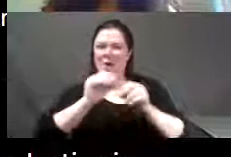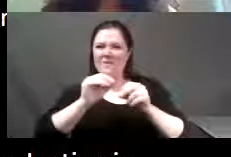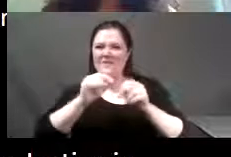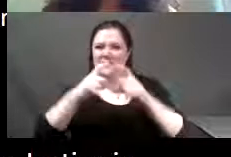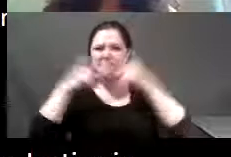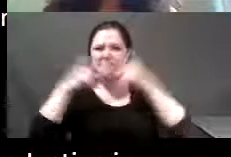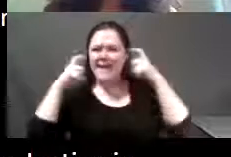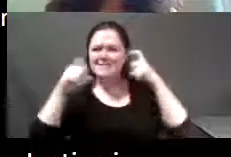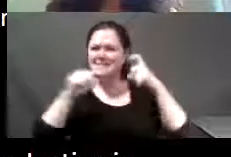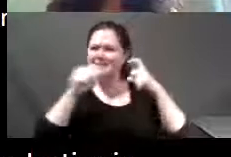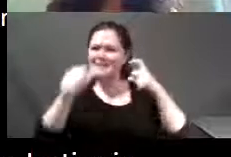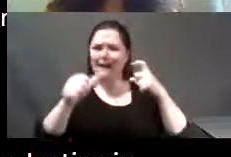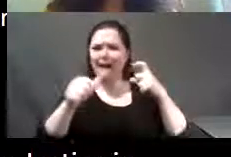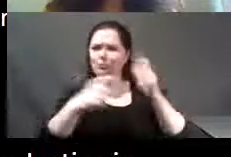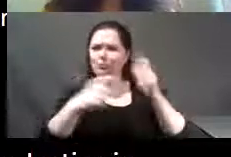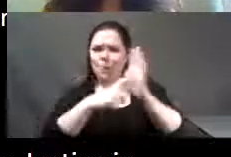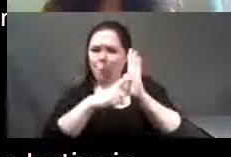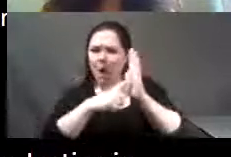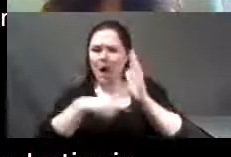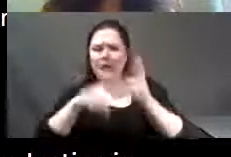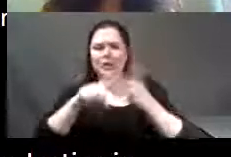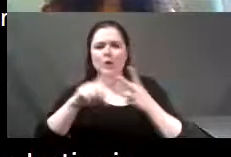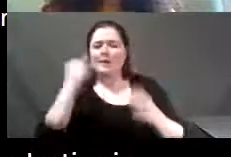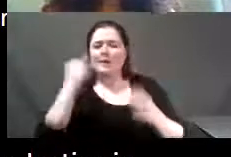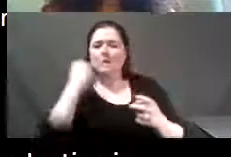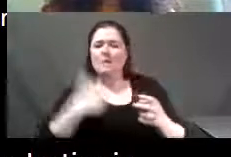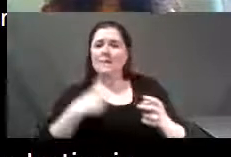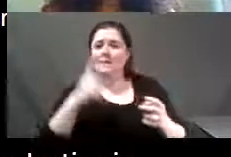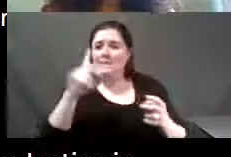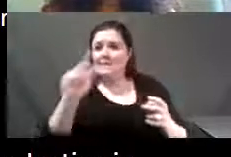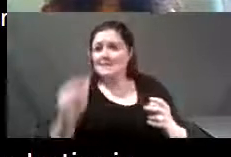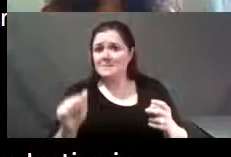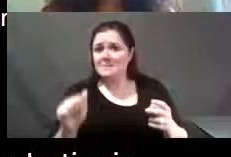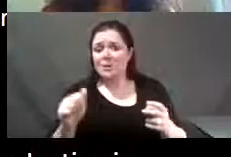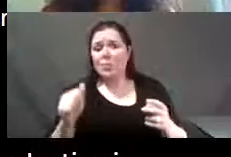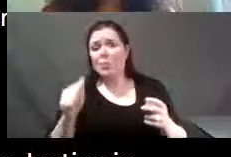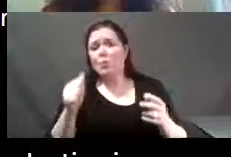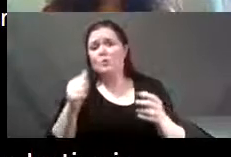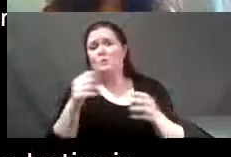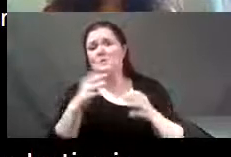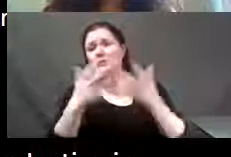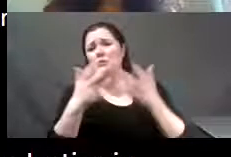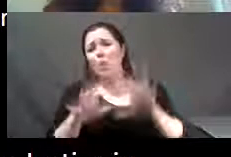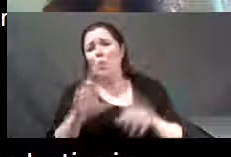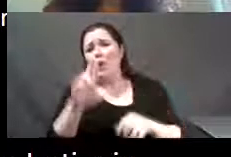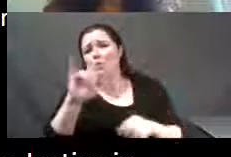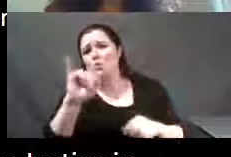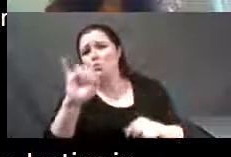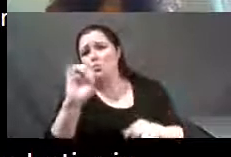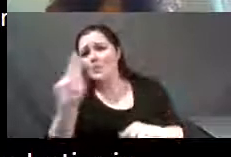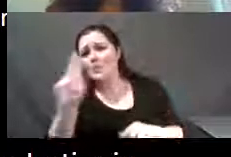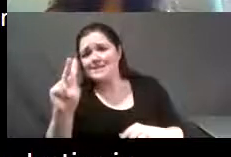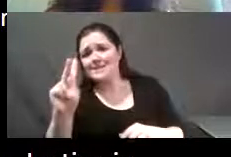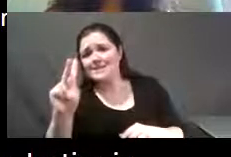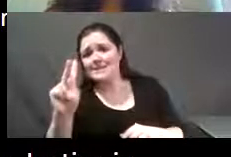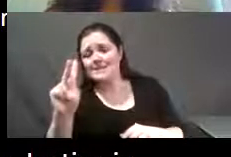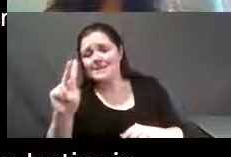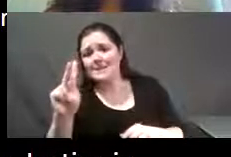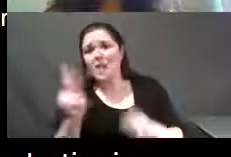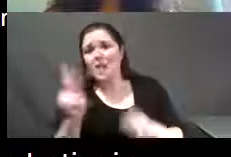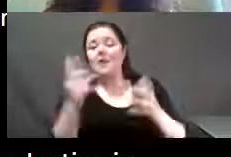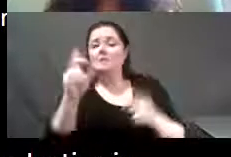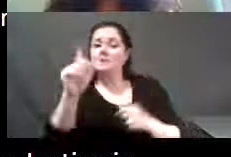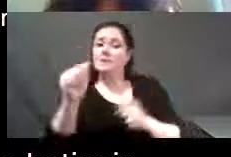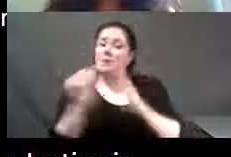enforced? If you live with a disability, or you just simply don't want to take the risk. A lot of disability community has been pushing